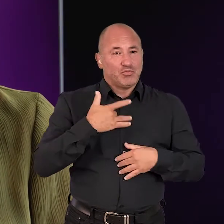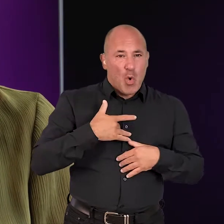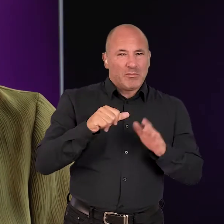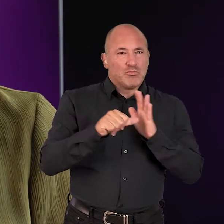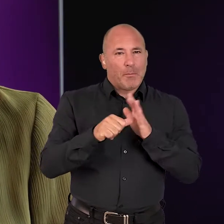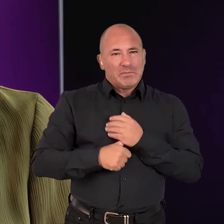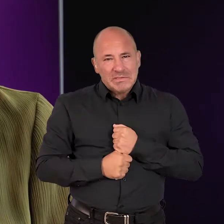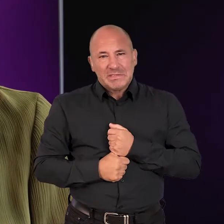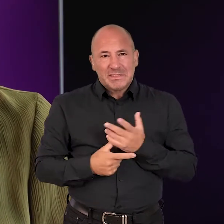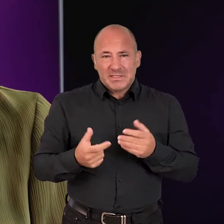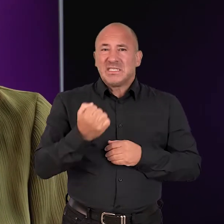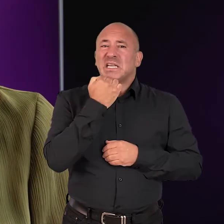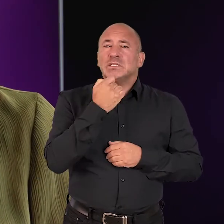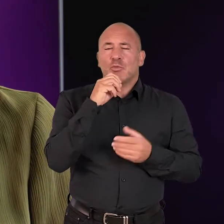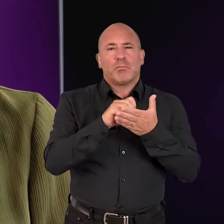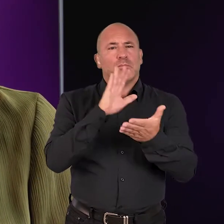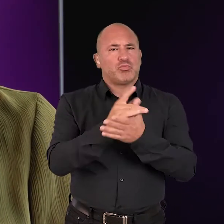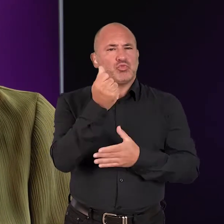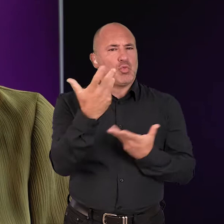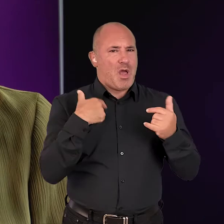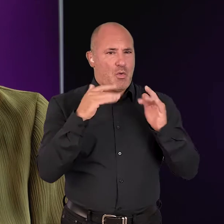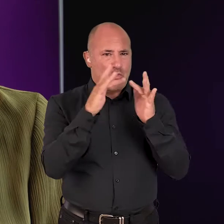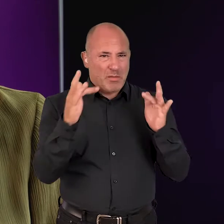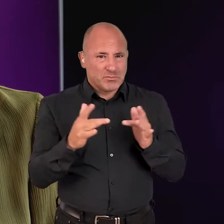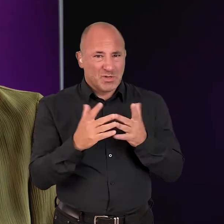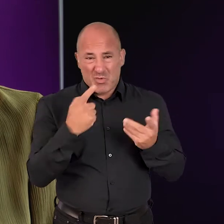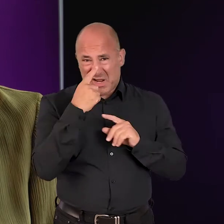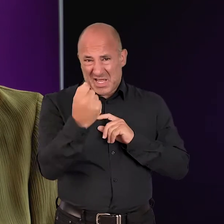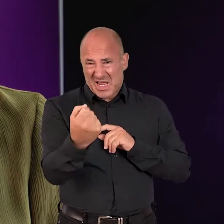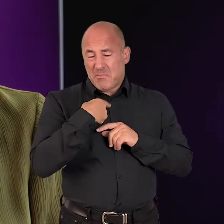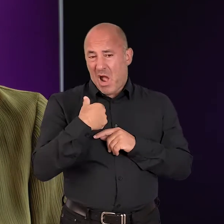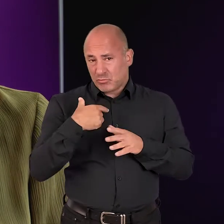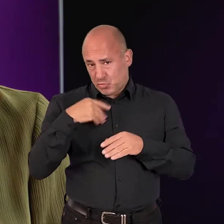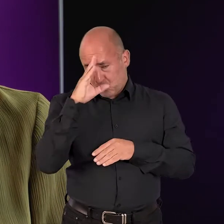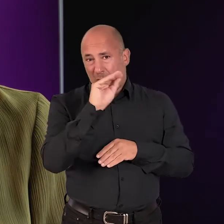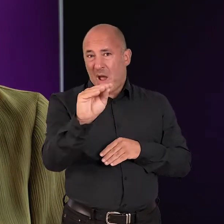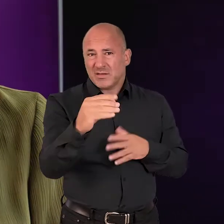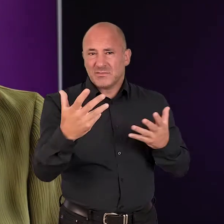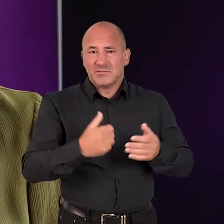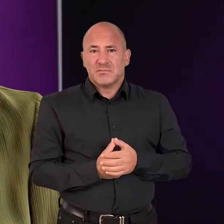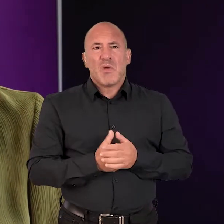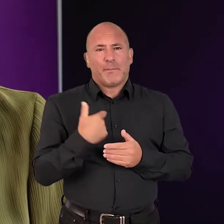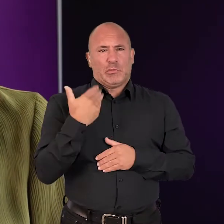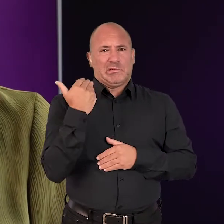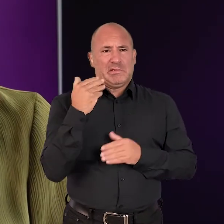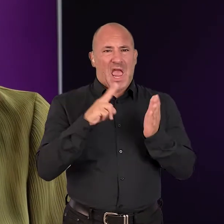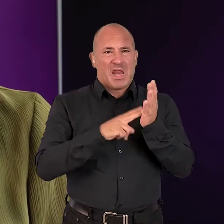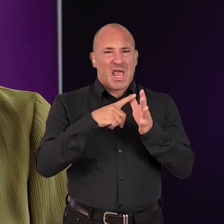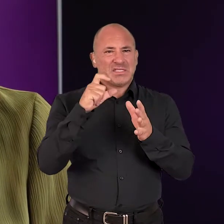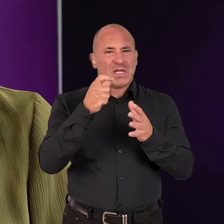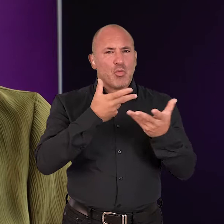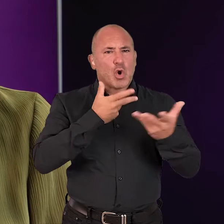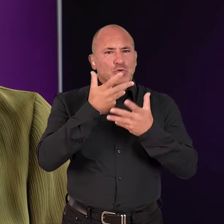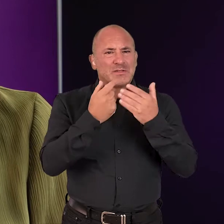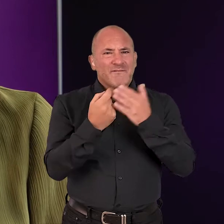in October. The date will be on the website soon, or you can email us if you want us to remind you when it is. You may have taken part in the